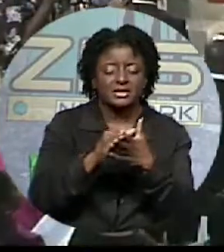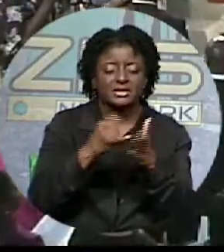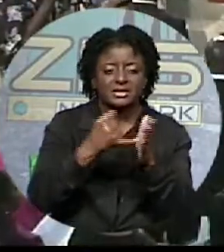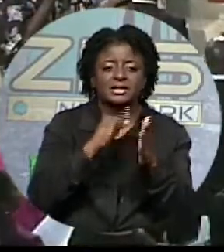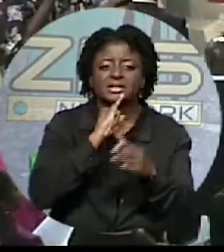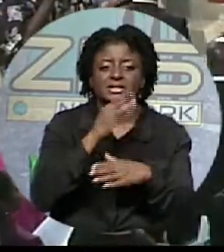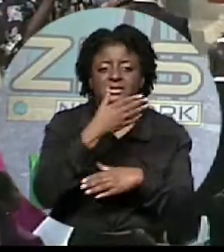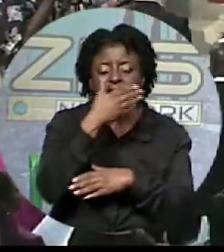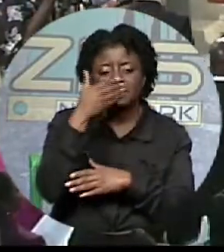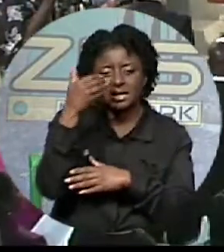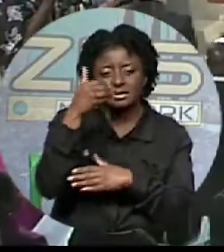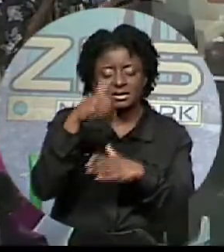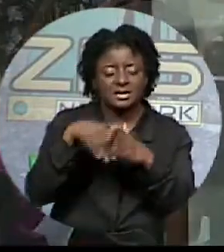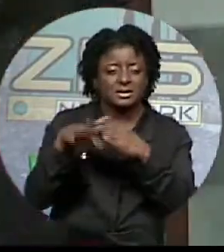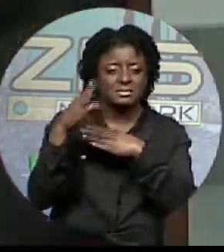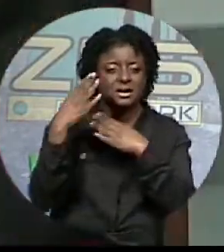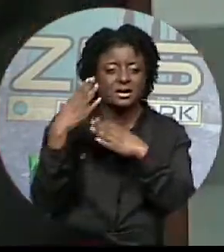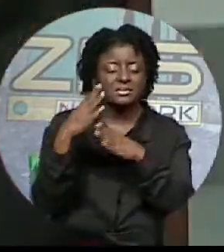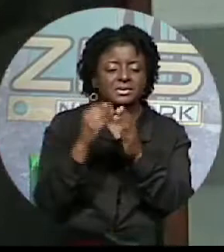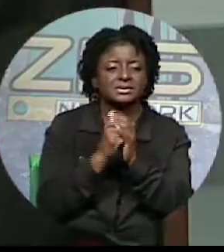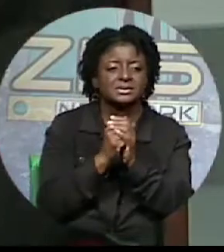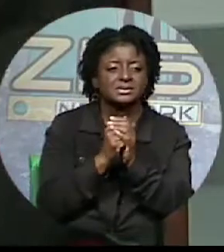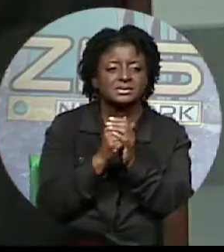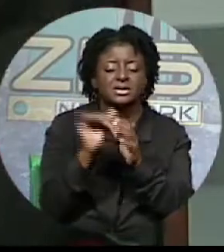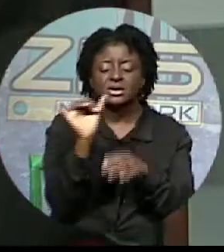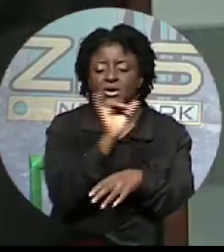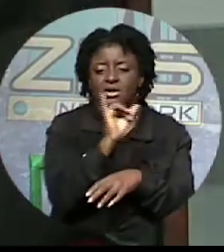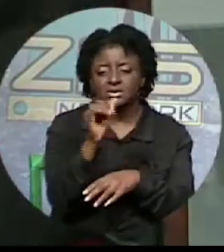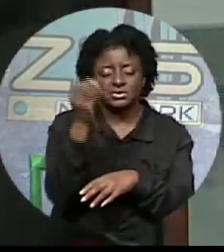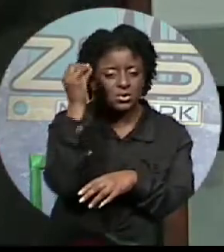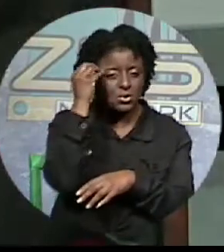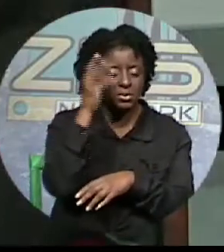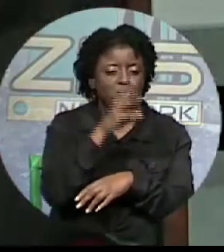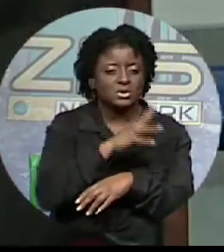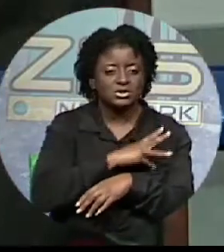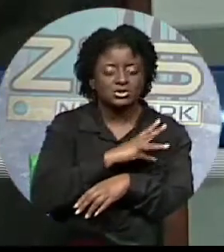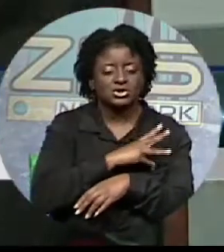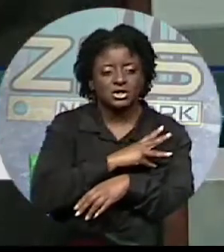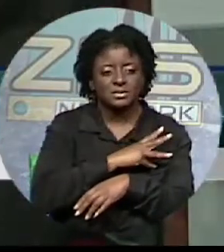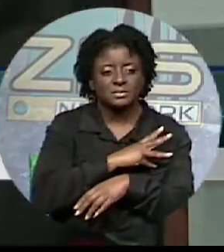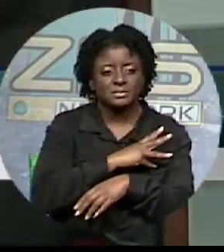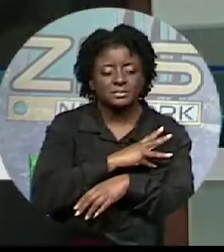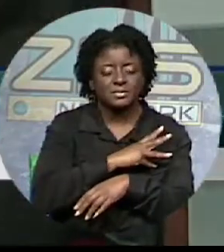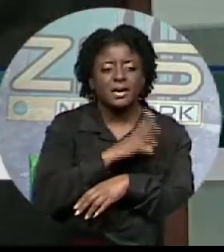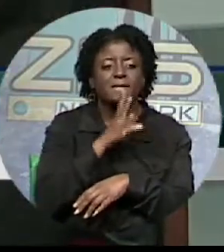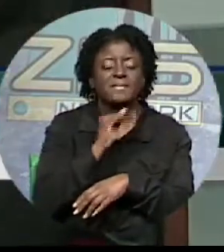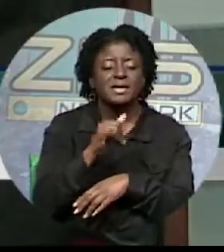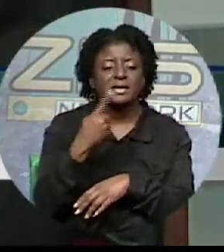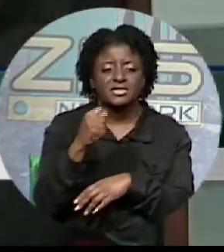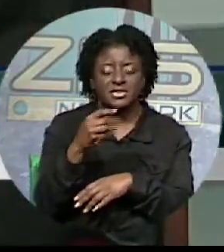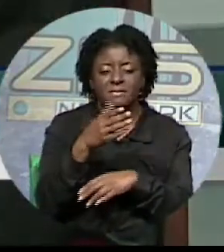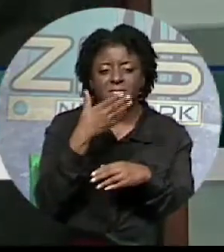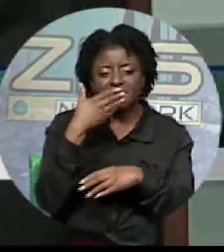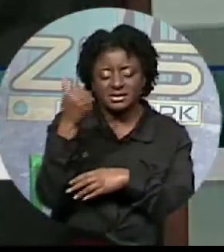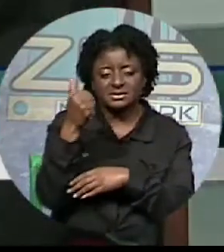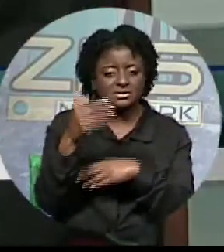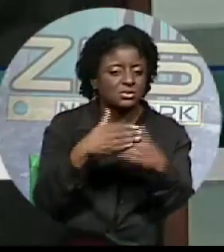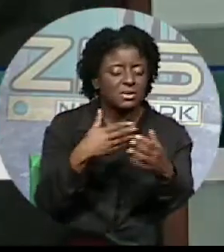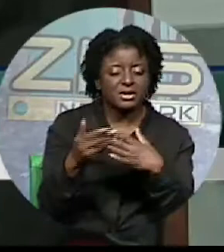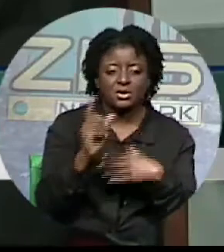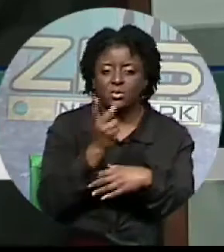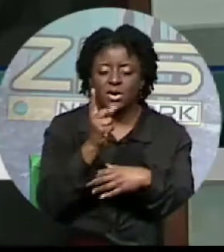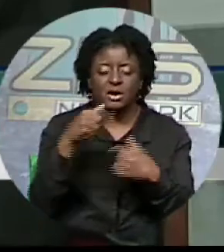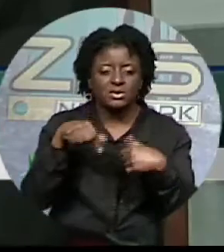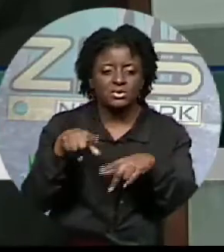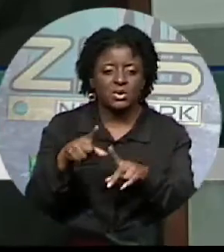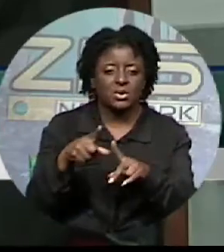Wilchcombe. Being the best will determine that we, each individual, no matter where we go in the workplace,